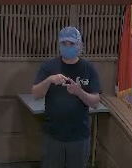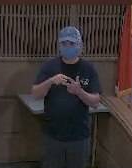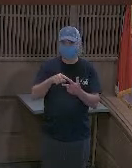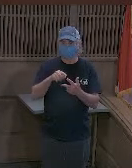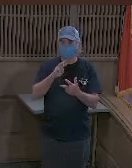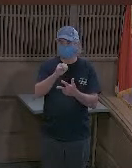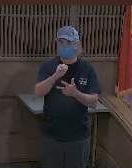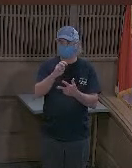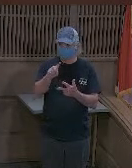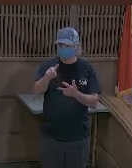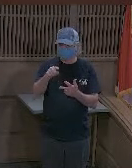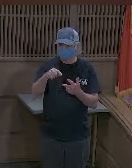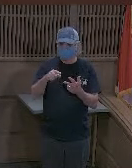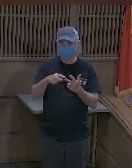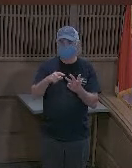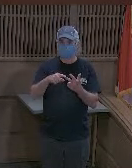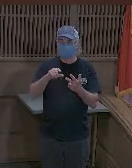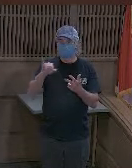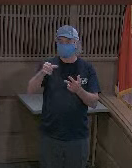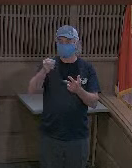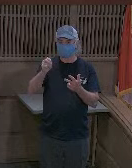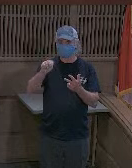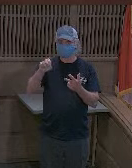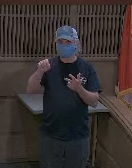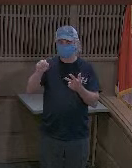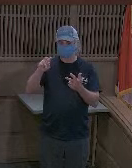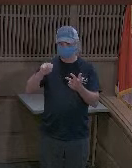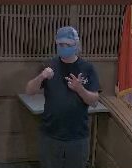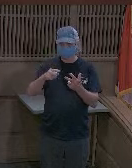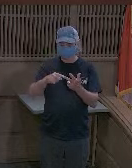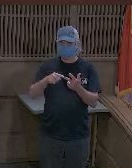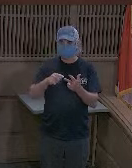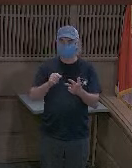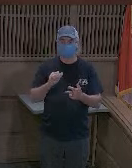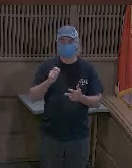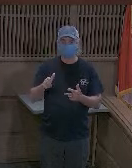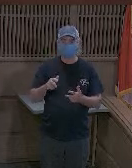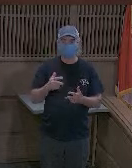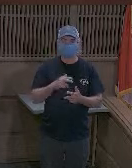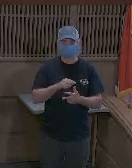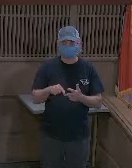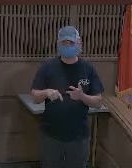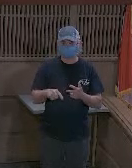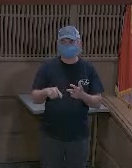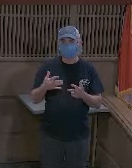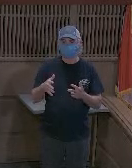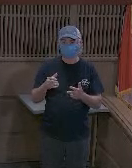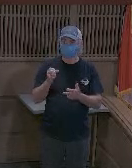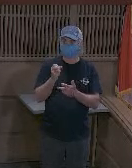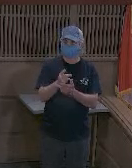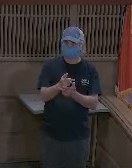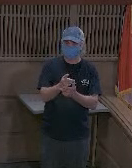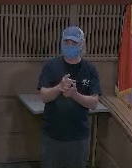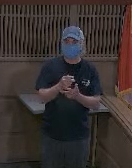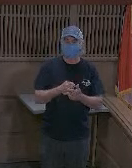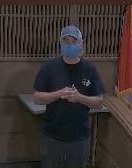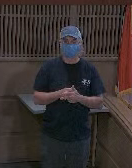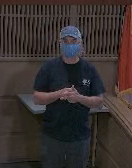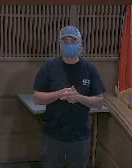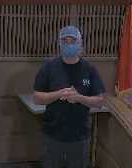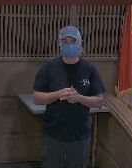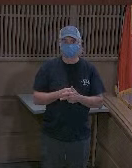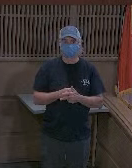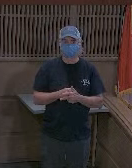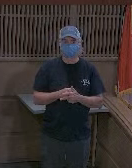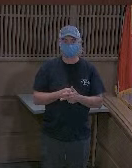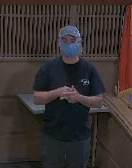Johnson. And as most of you probably know, all 3 vaccines have been approved. All 3